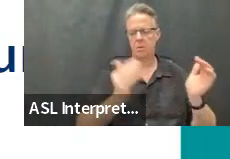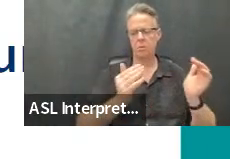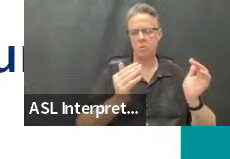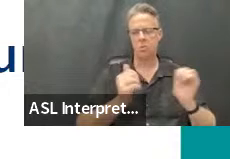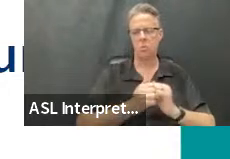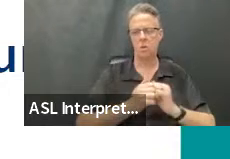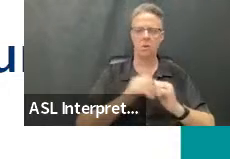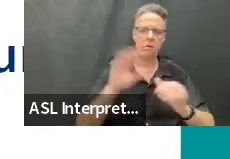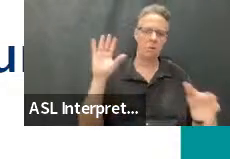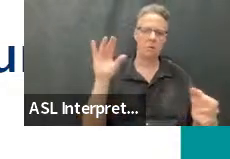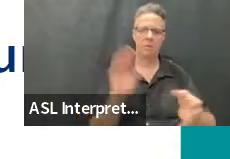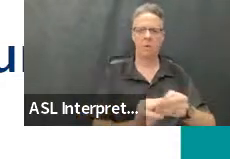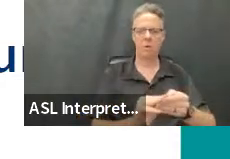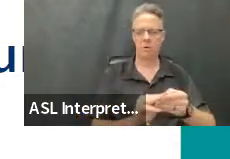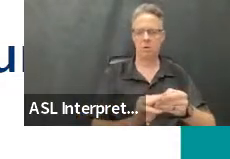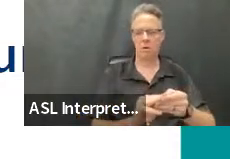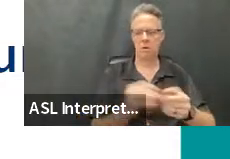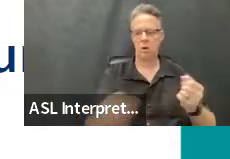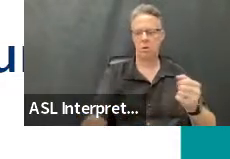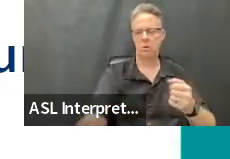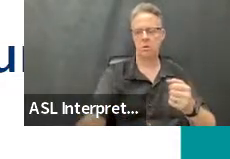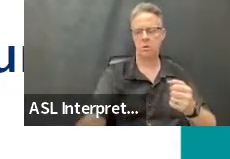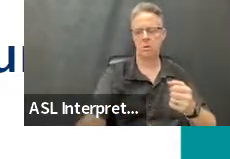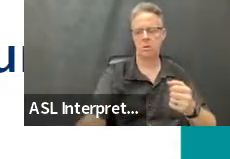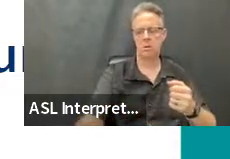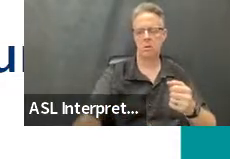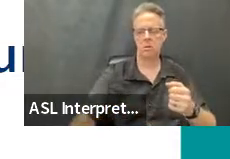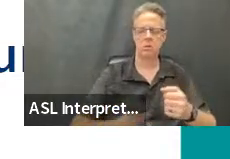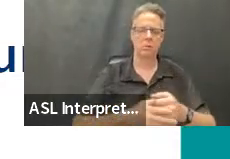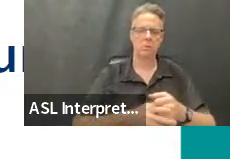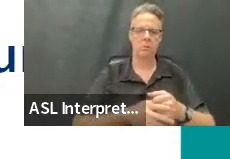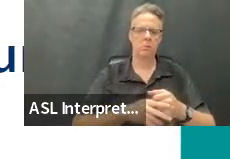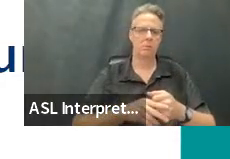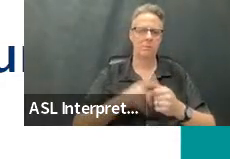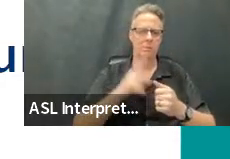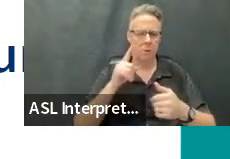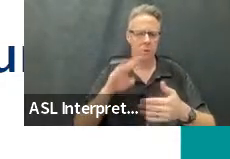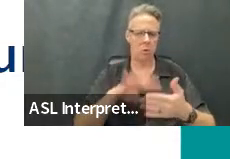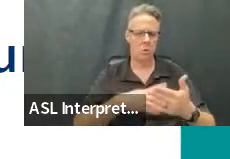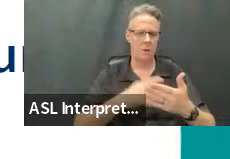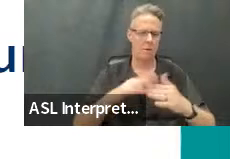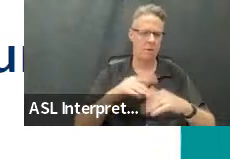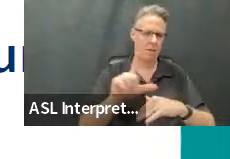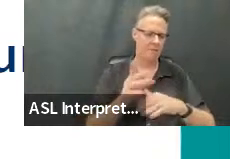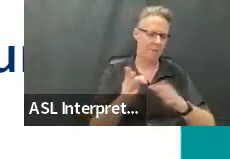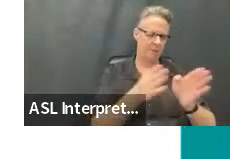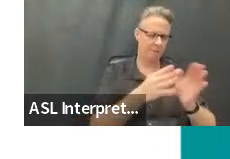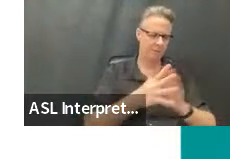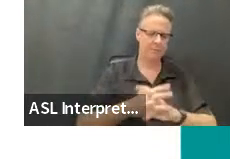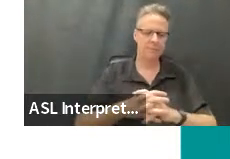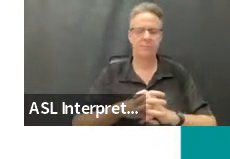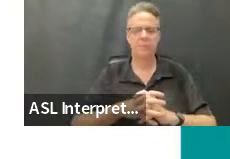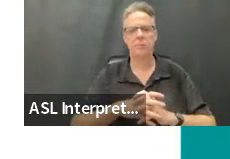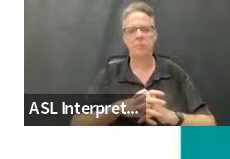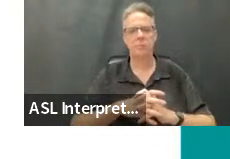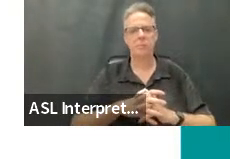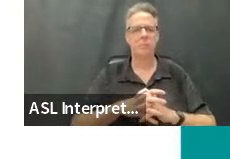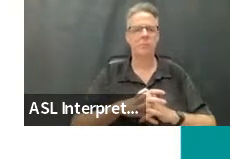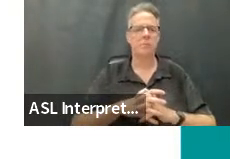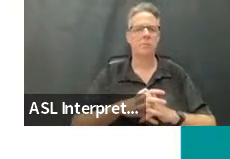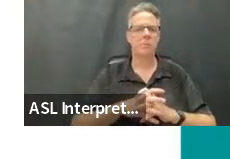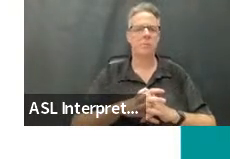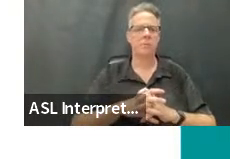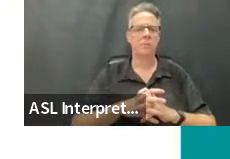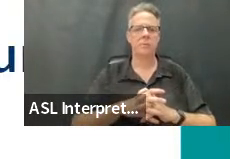to overall all vehicles on the slide on the graph on the left. The important, real